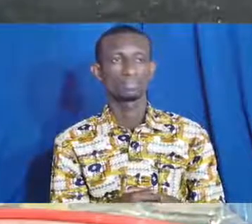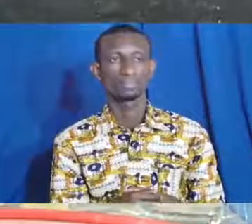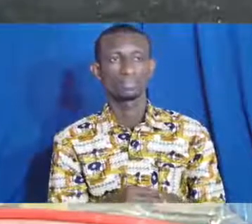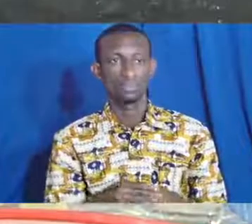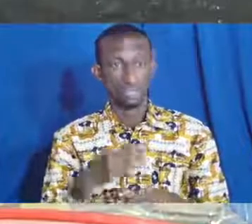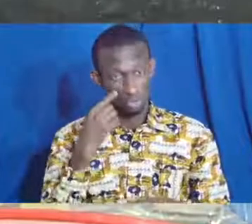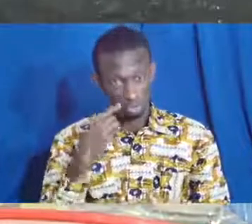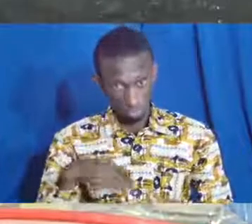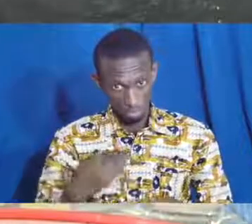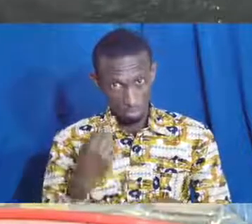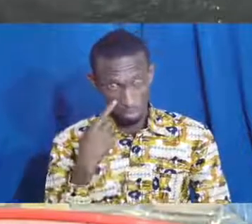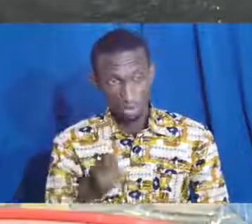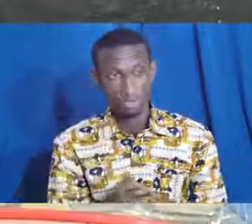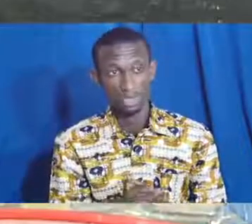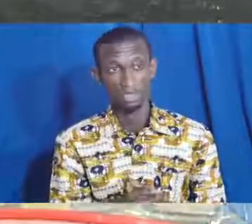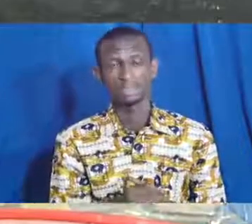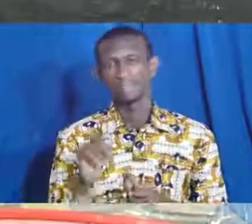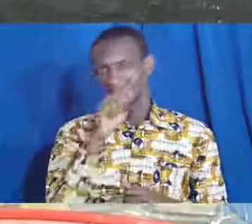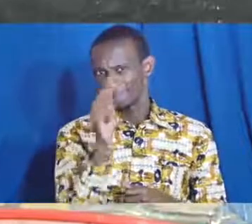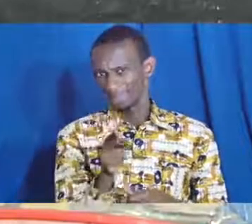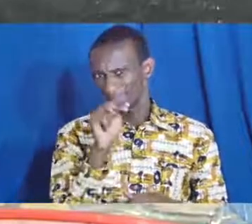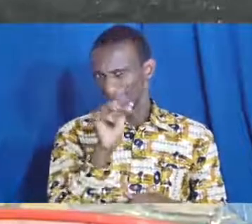the zinc metal